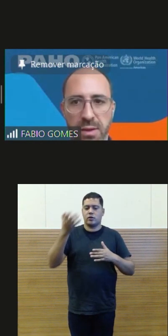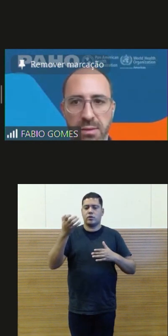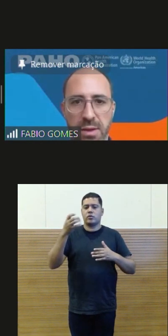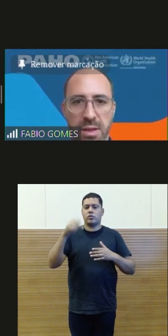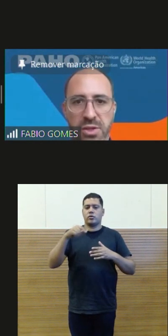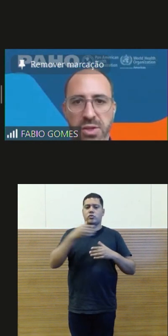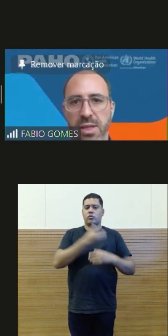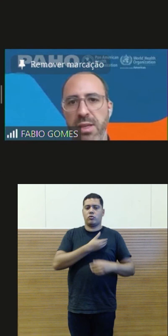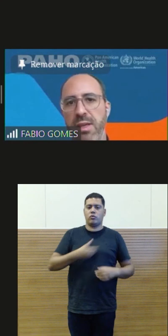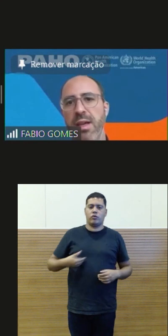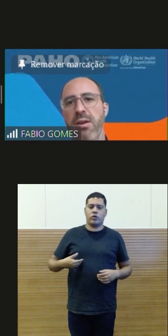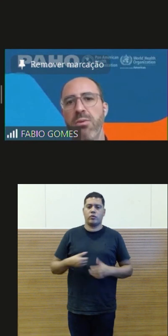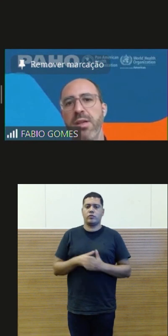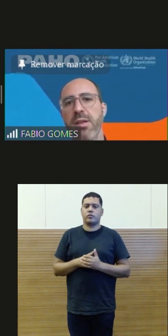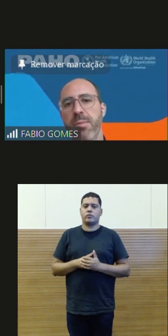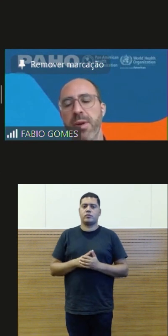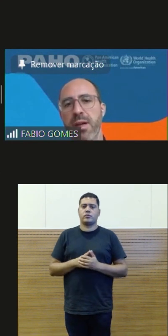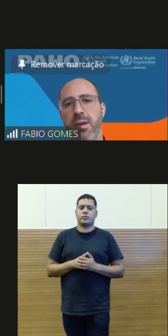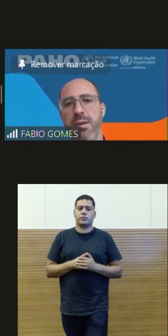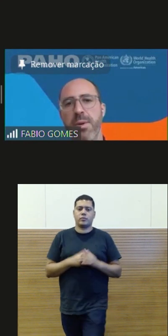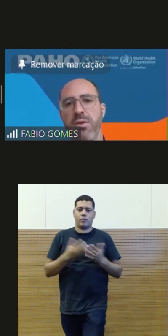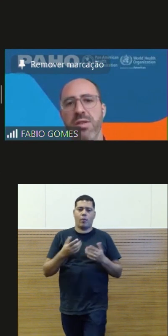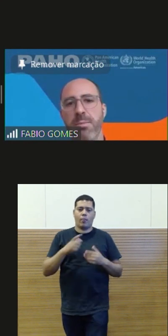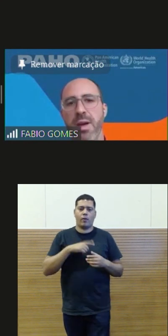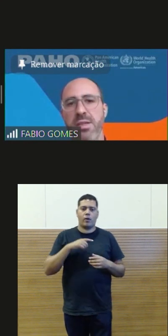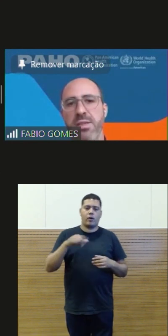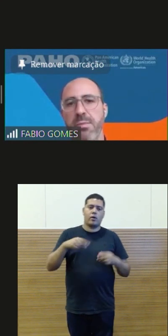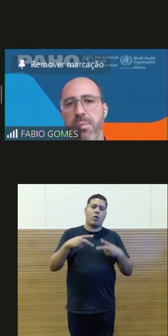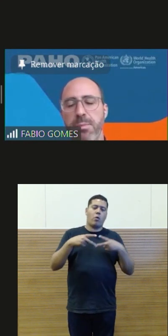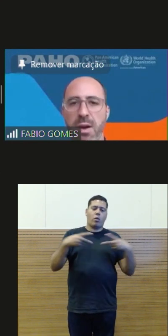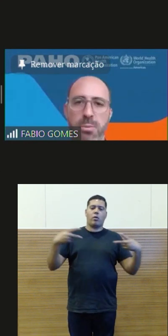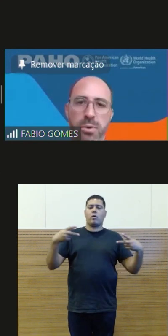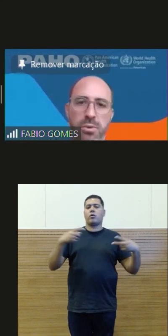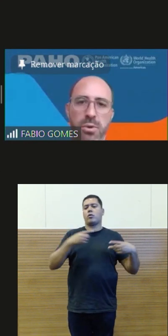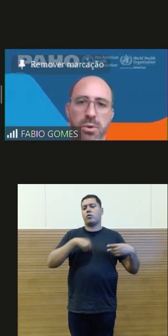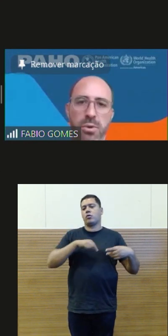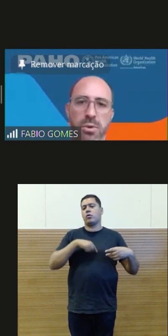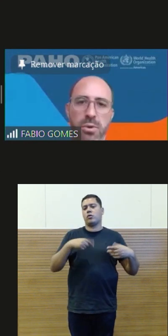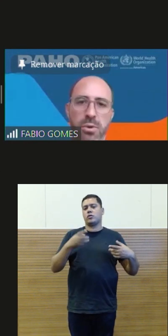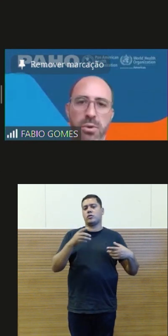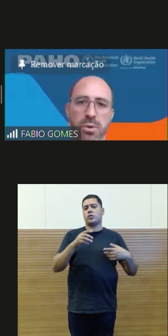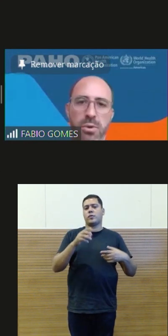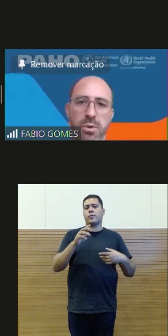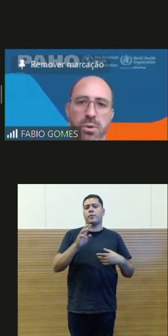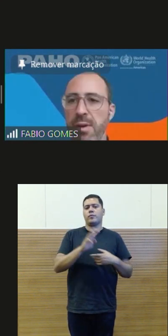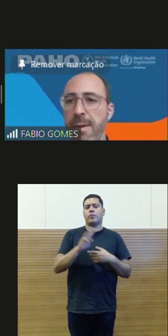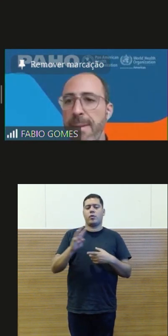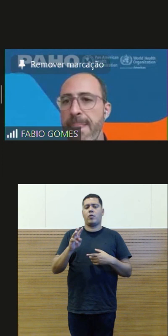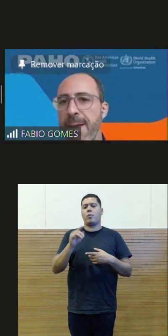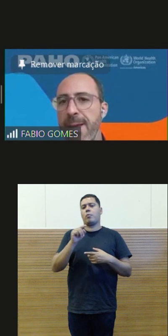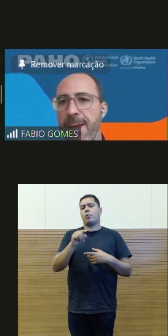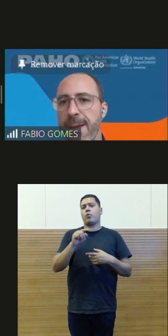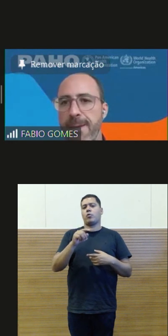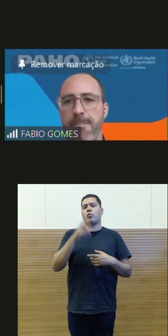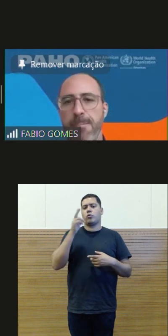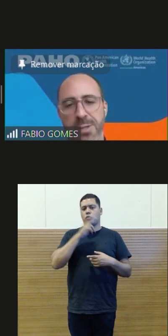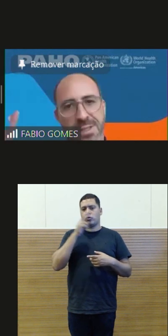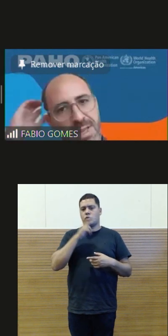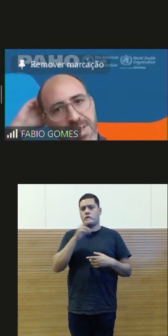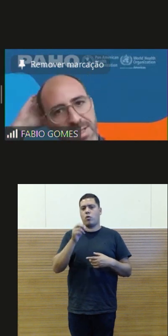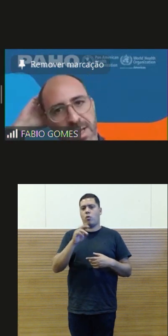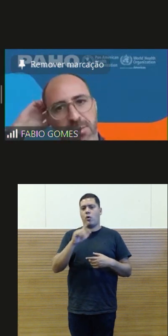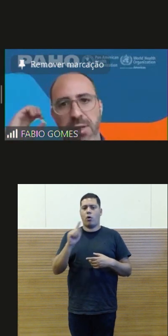the influence of these companies in the decision making of our government. Here, I'll leave the link to our page,